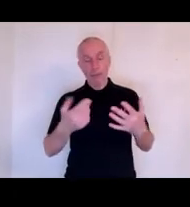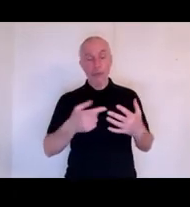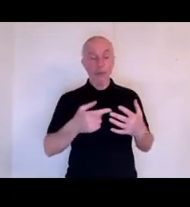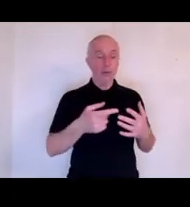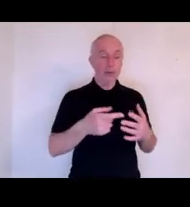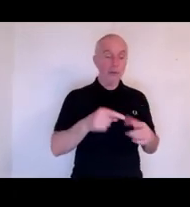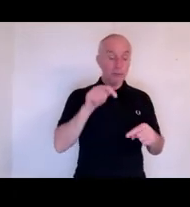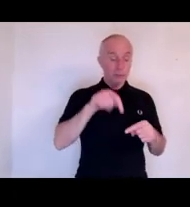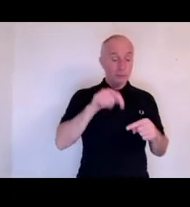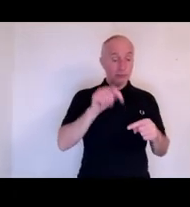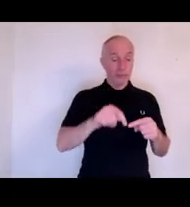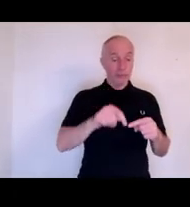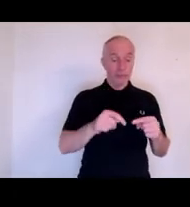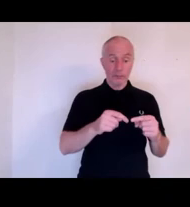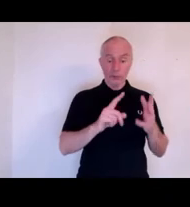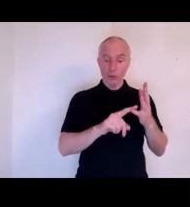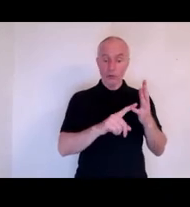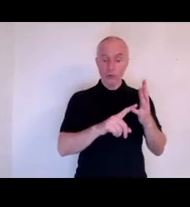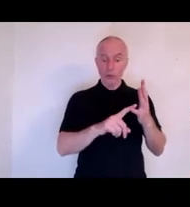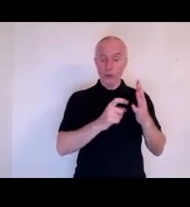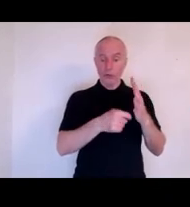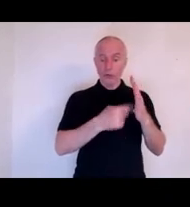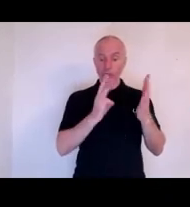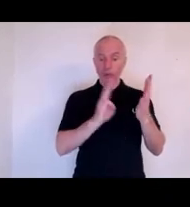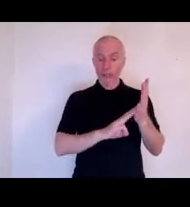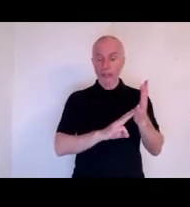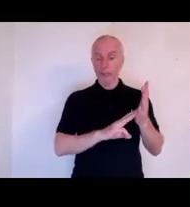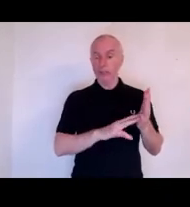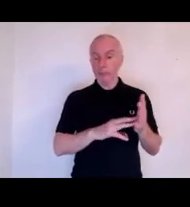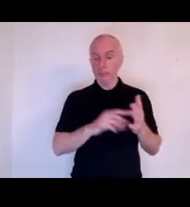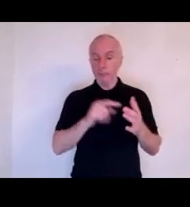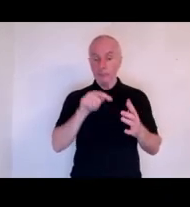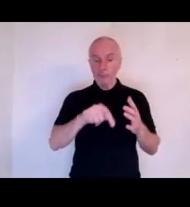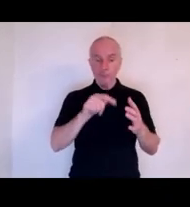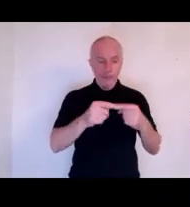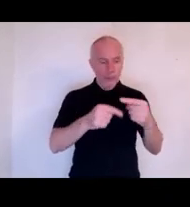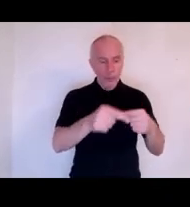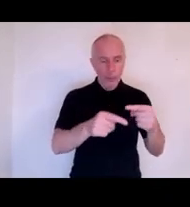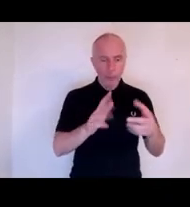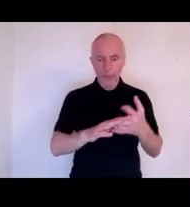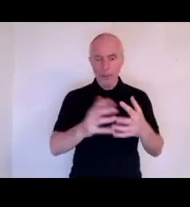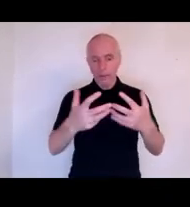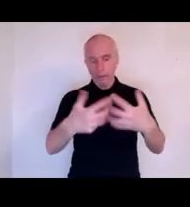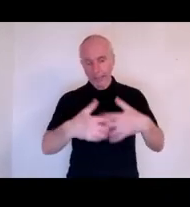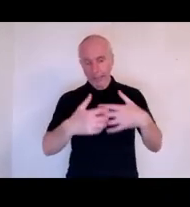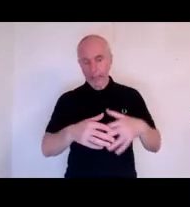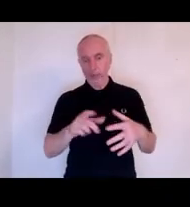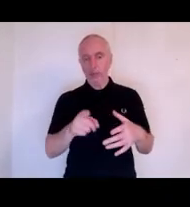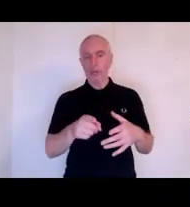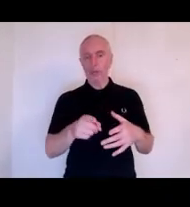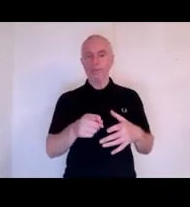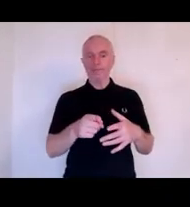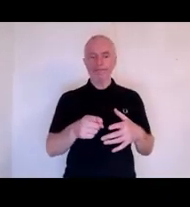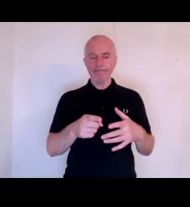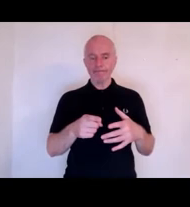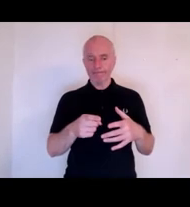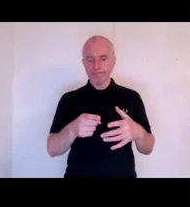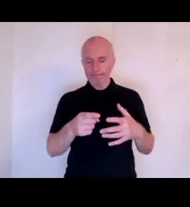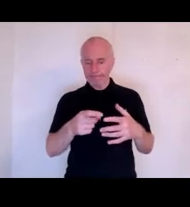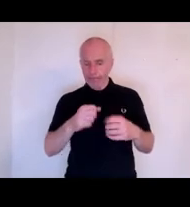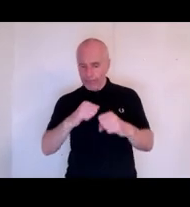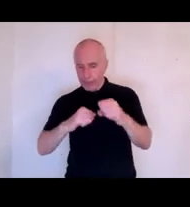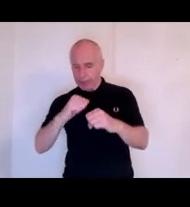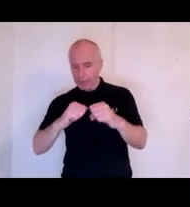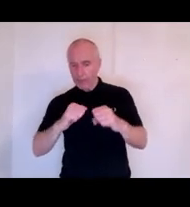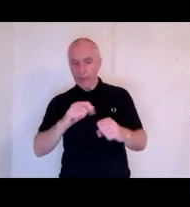of mechanical and engineering advantages in terms of the fact that it has better thermal heat